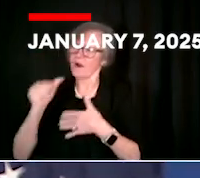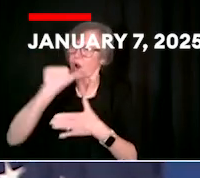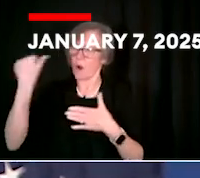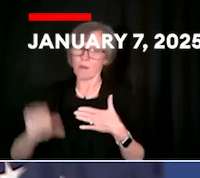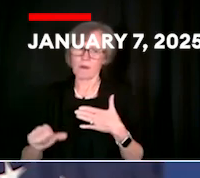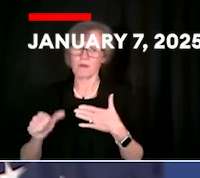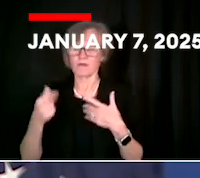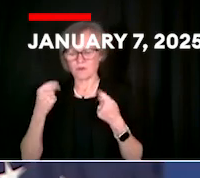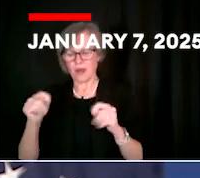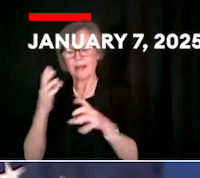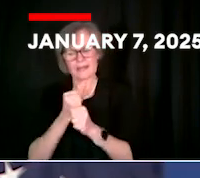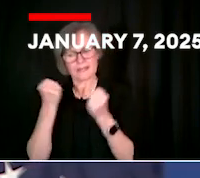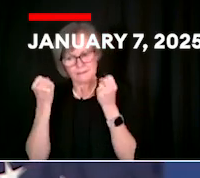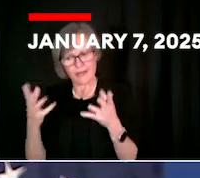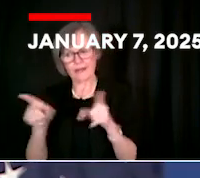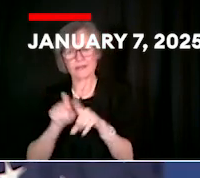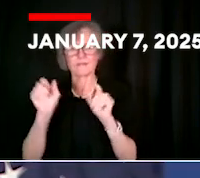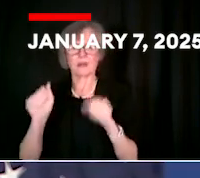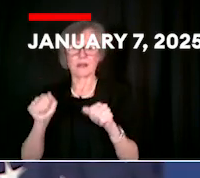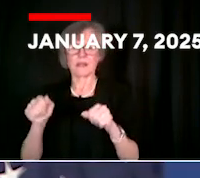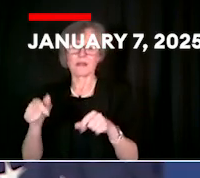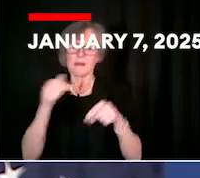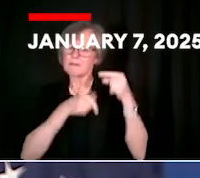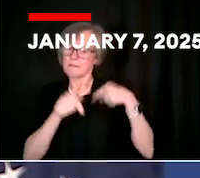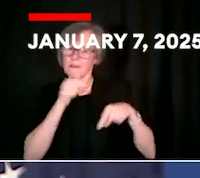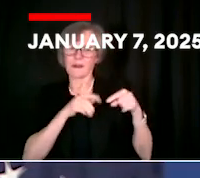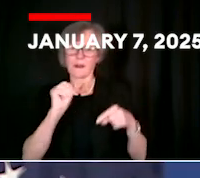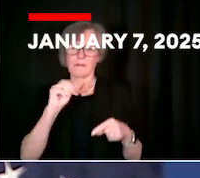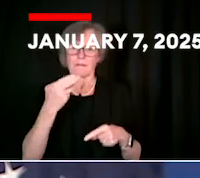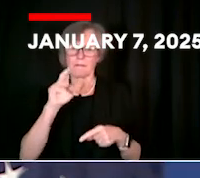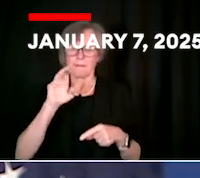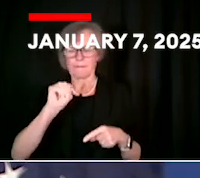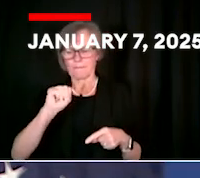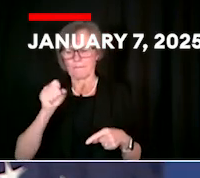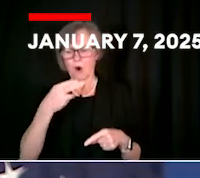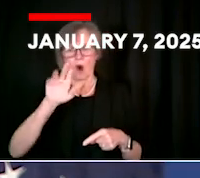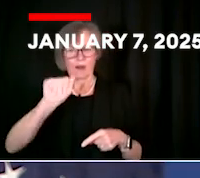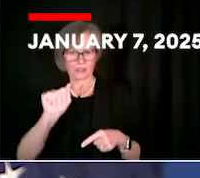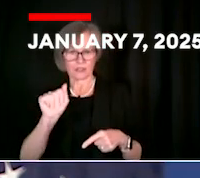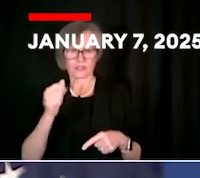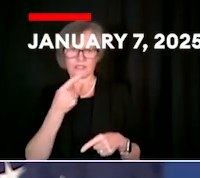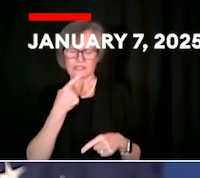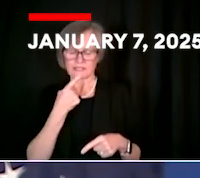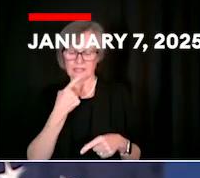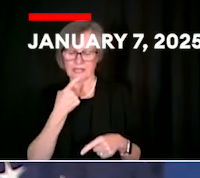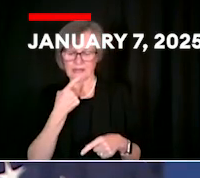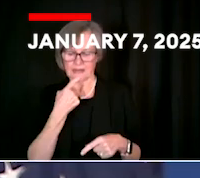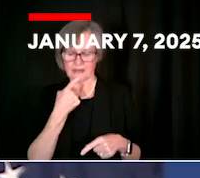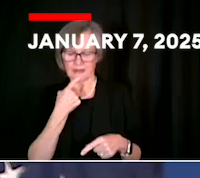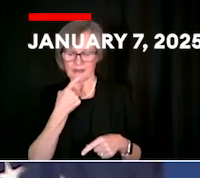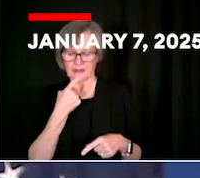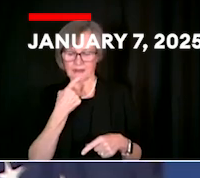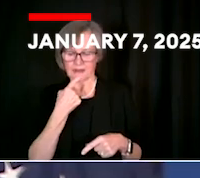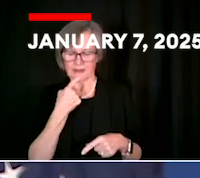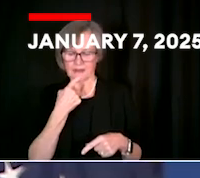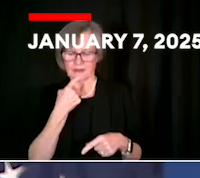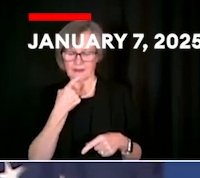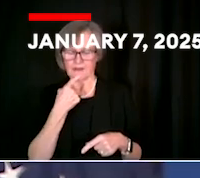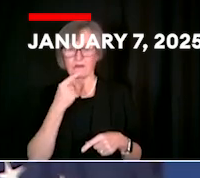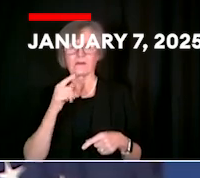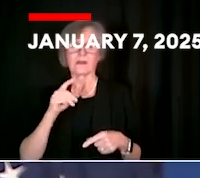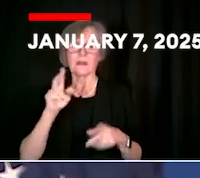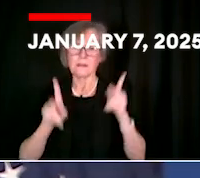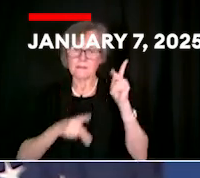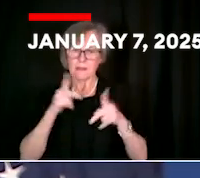many on as possible. But it goes back to what Marsha stated, that, when people are